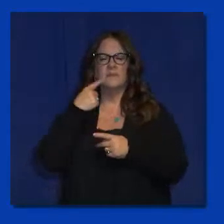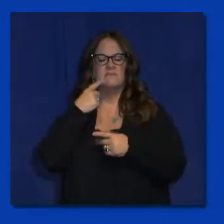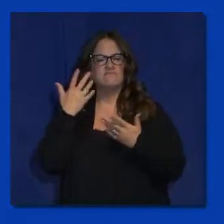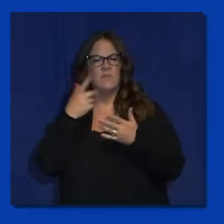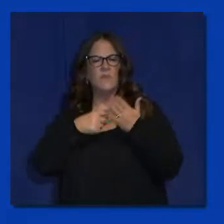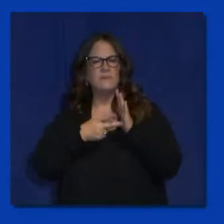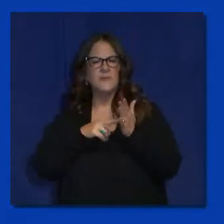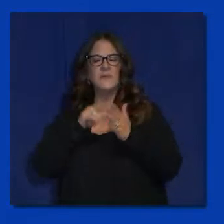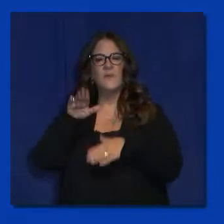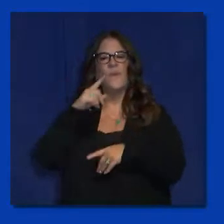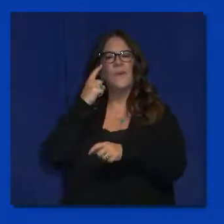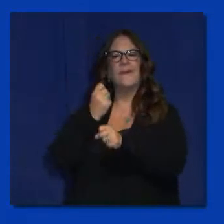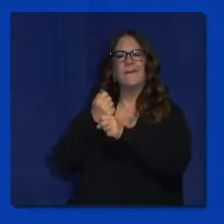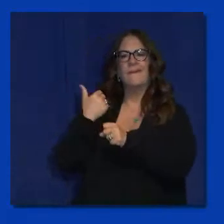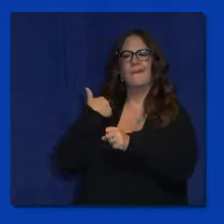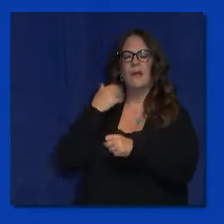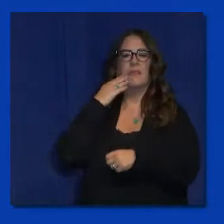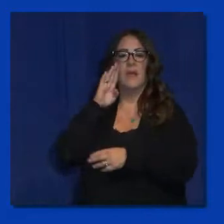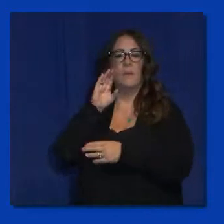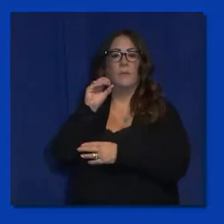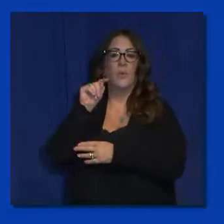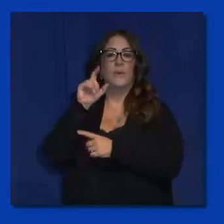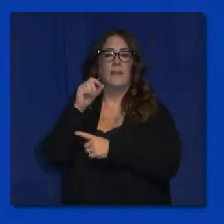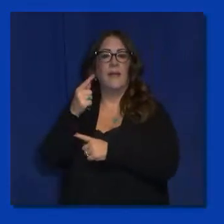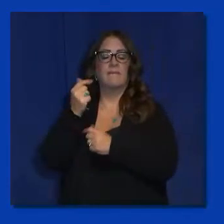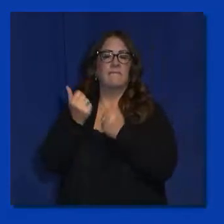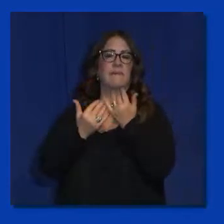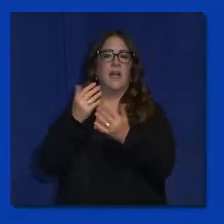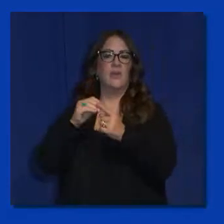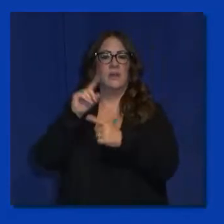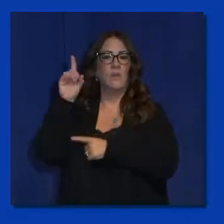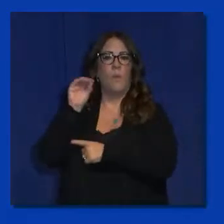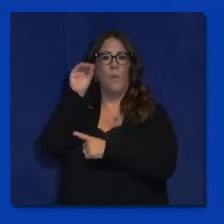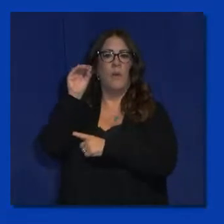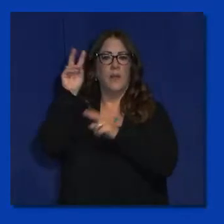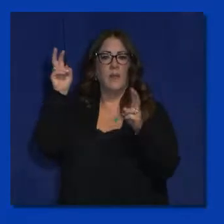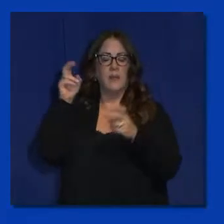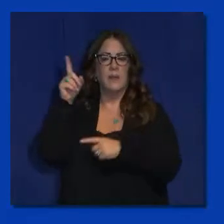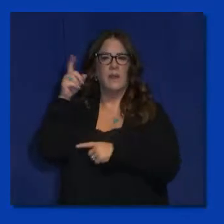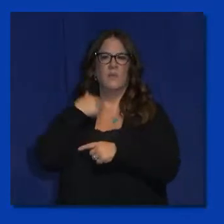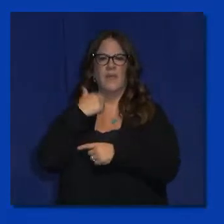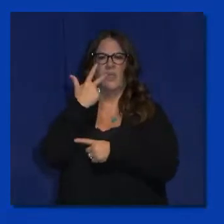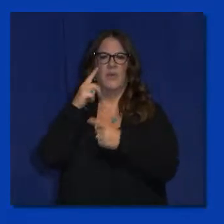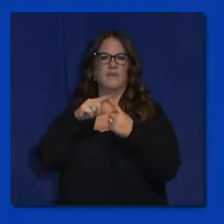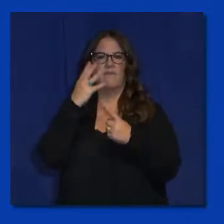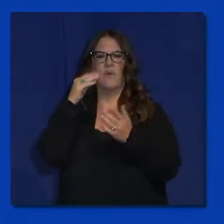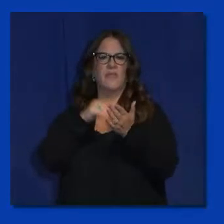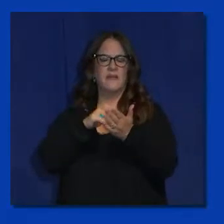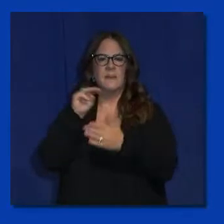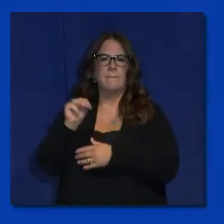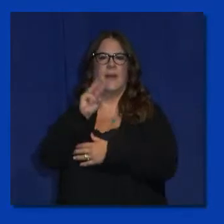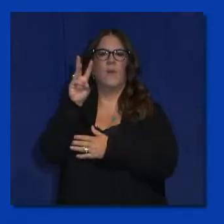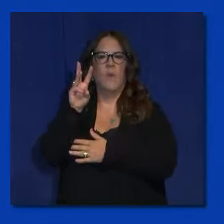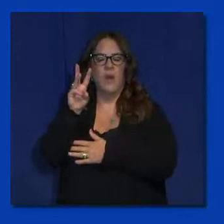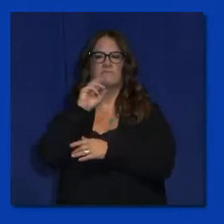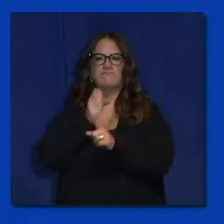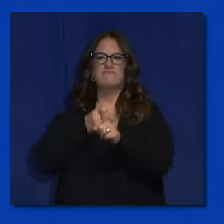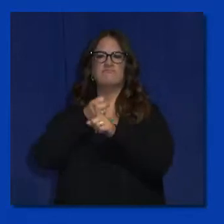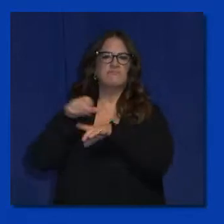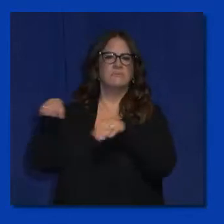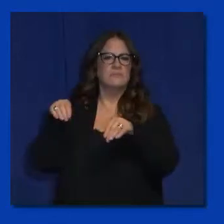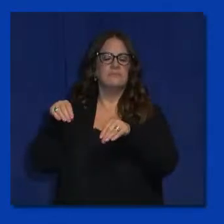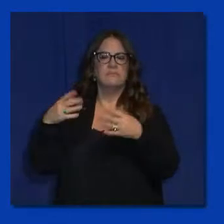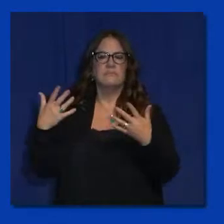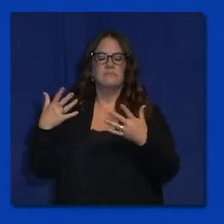specific. Just a year ago, you had that, I think it's bootleg fire up in Oregon, and we had 3,000 to 4,000 megawatts that were impacted, 4,000 overall. I think there's